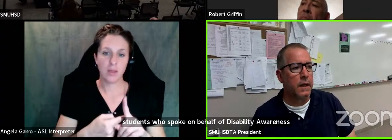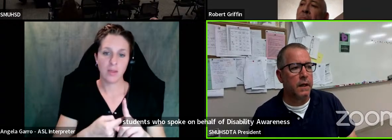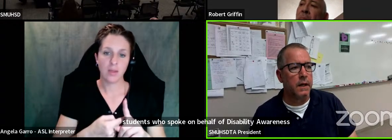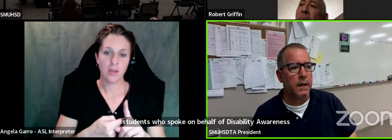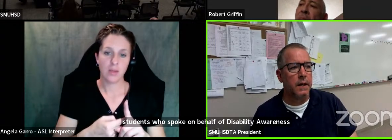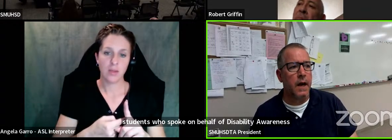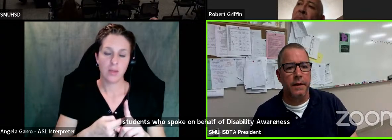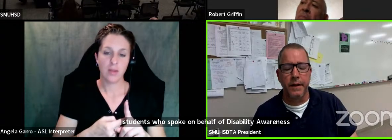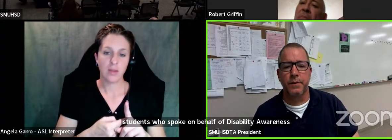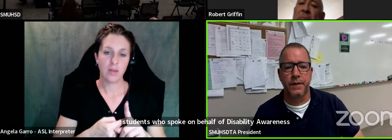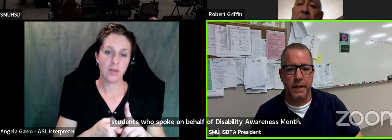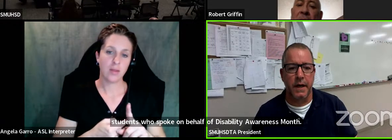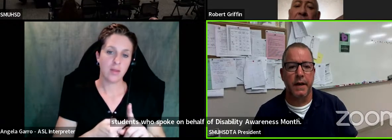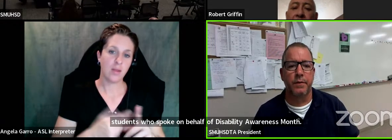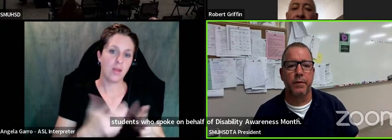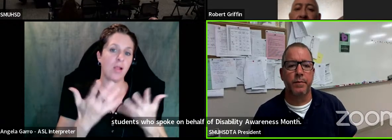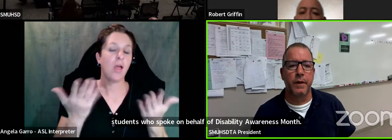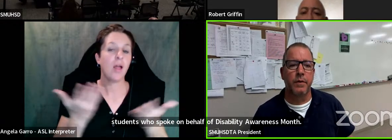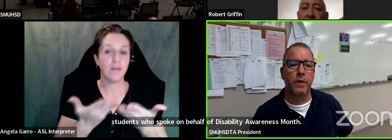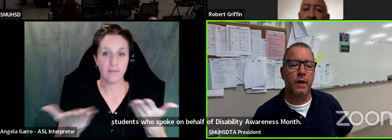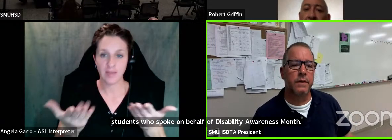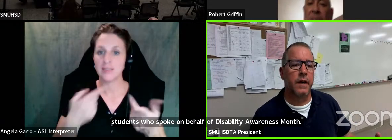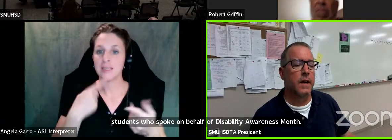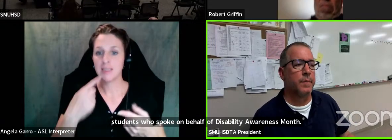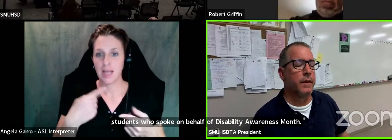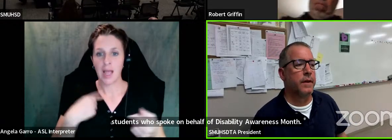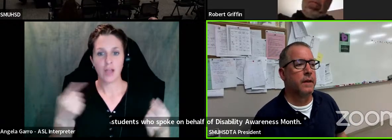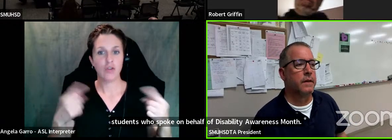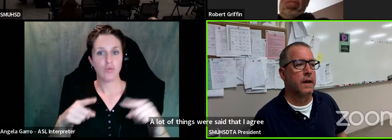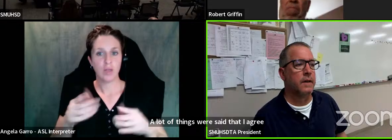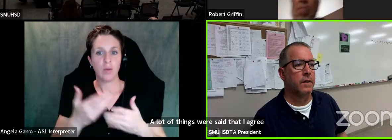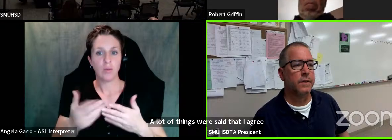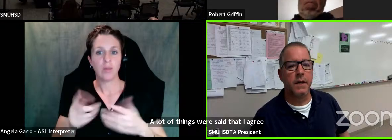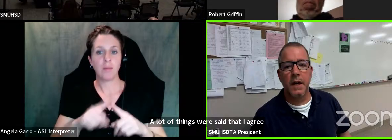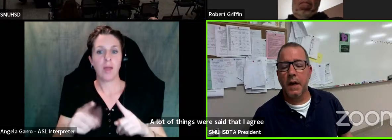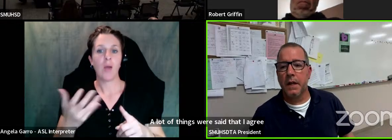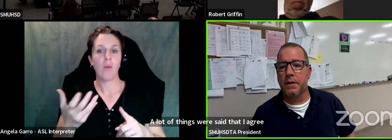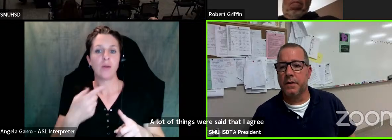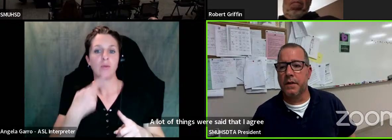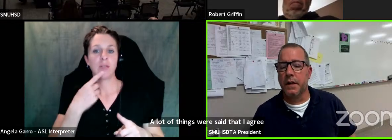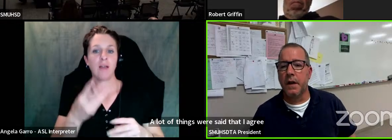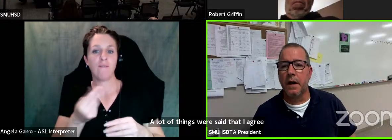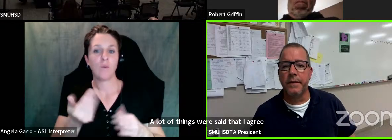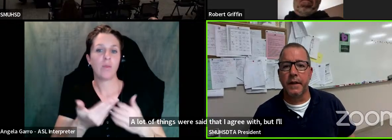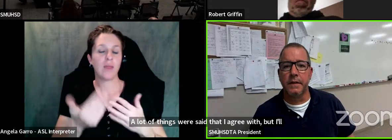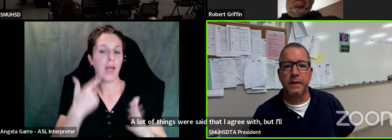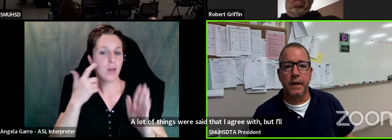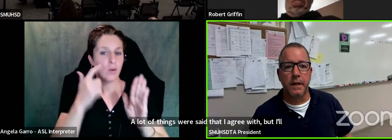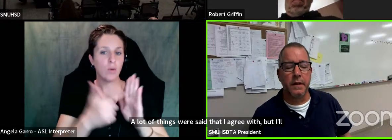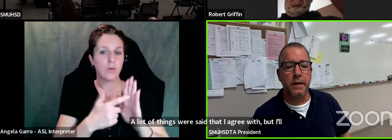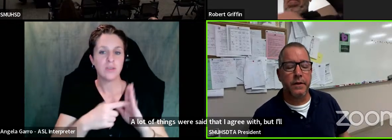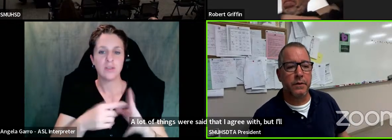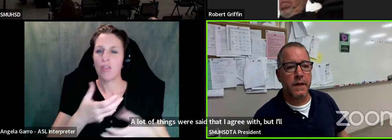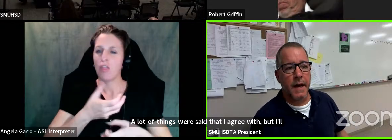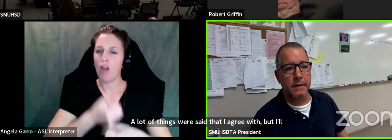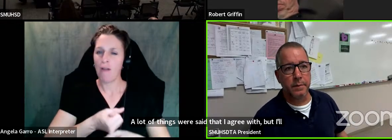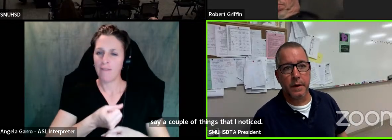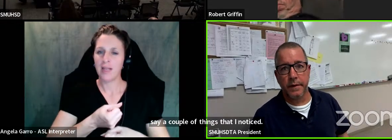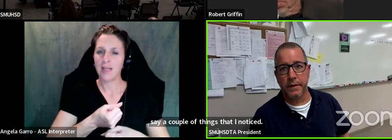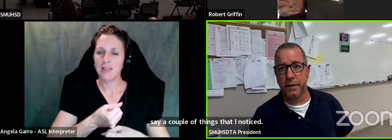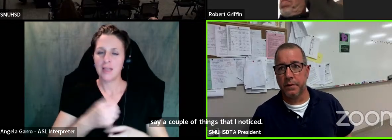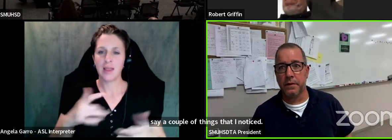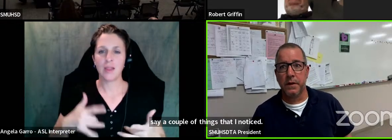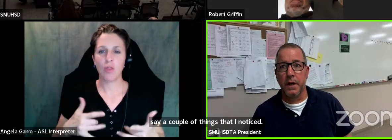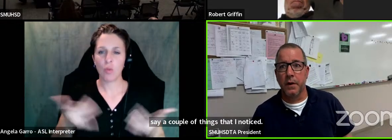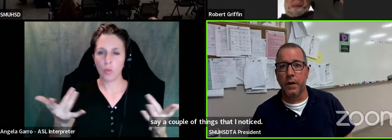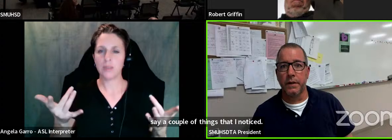A lot of things were said that I agree with, but I'll say a couple of things that I noticed. just the confidence and the enthusiasm